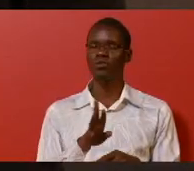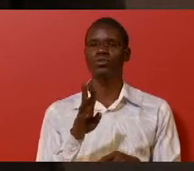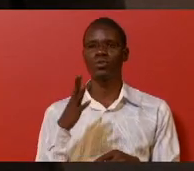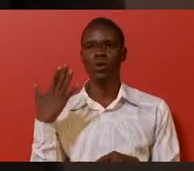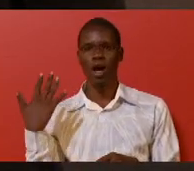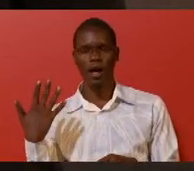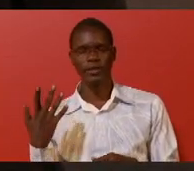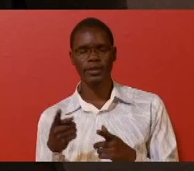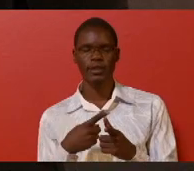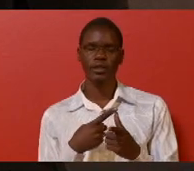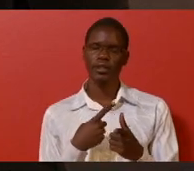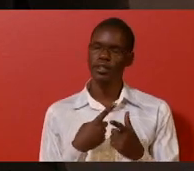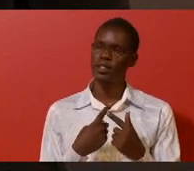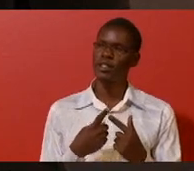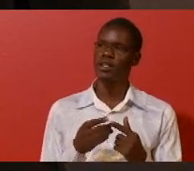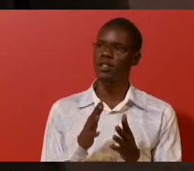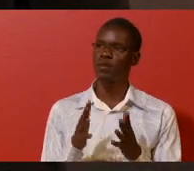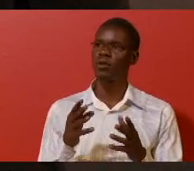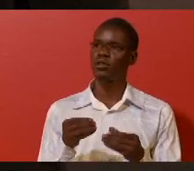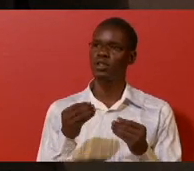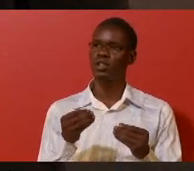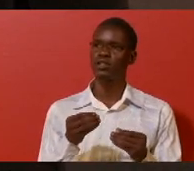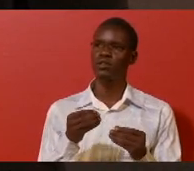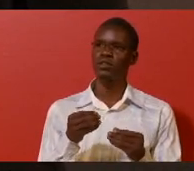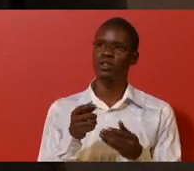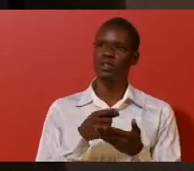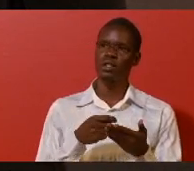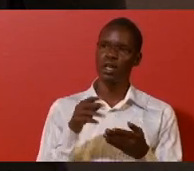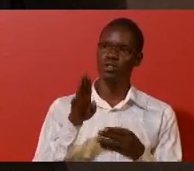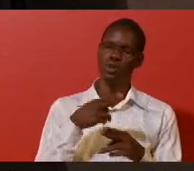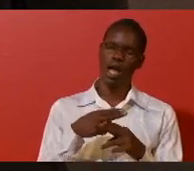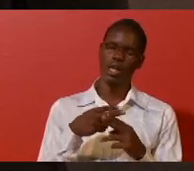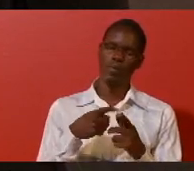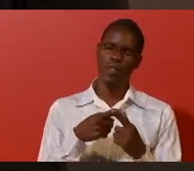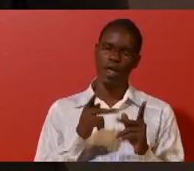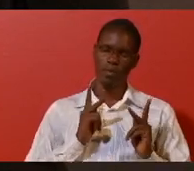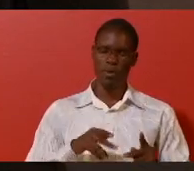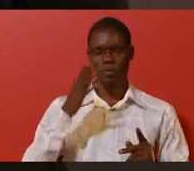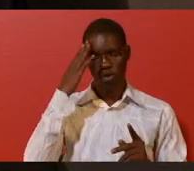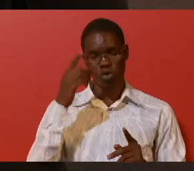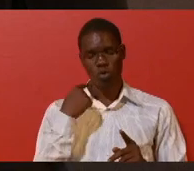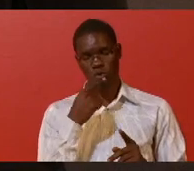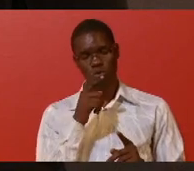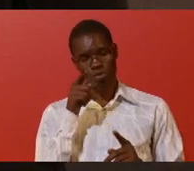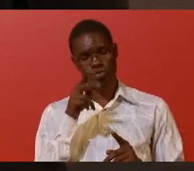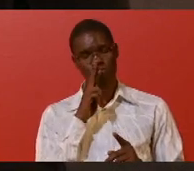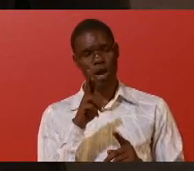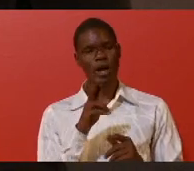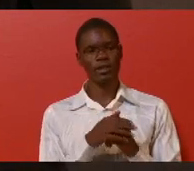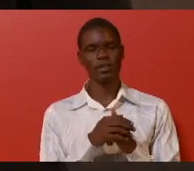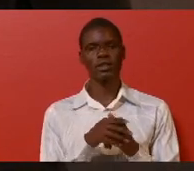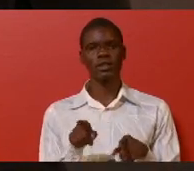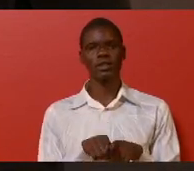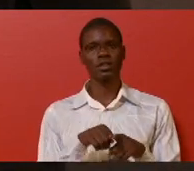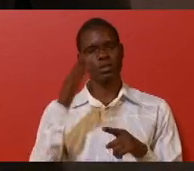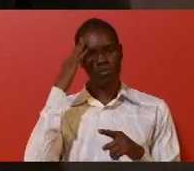your hands right where you are. Someone will bring you a piece of paper. You can write down their name, and people can know who you are and get